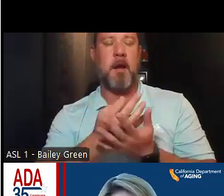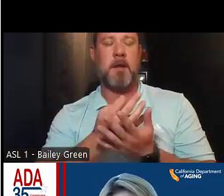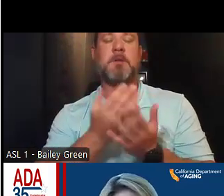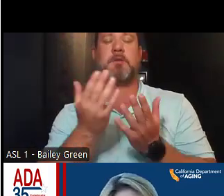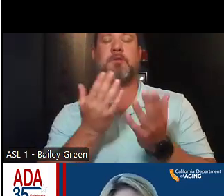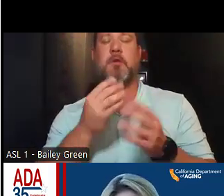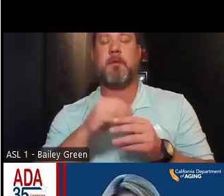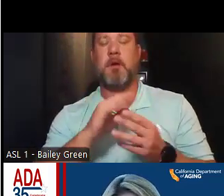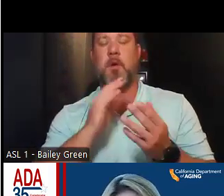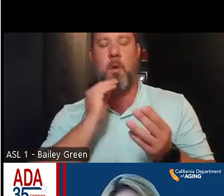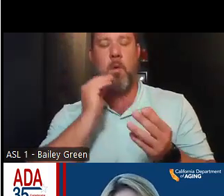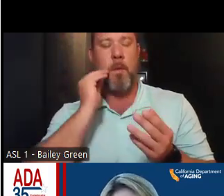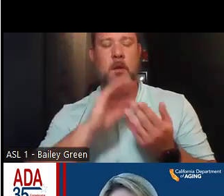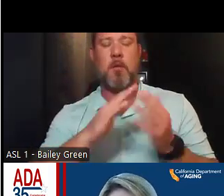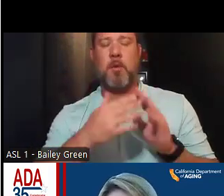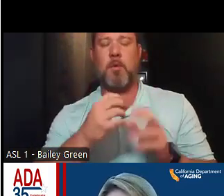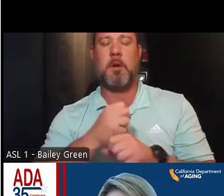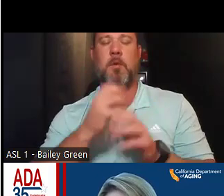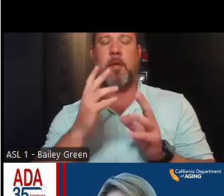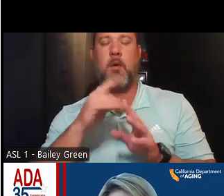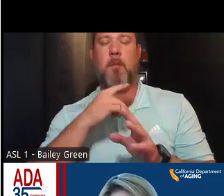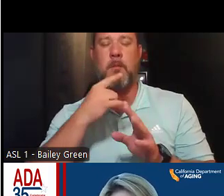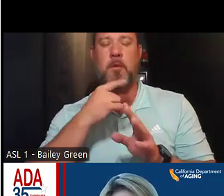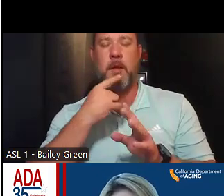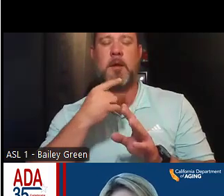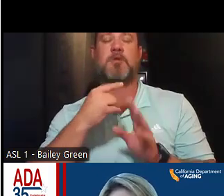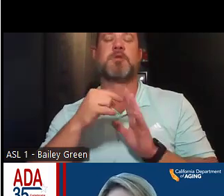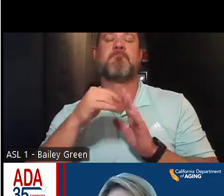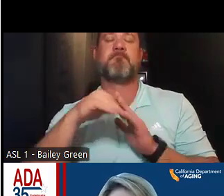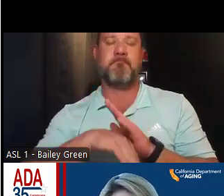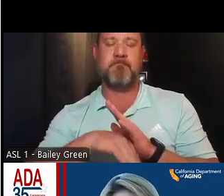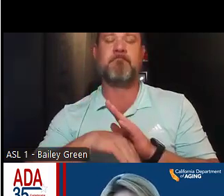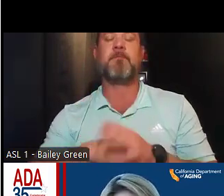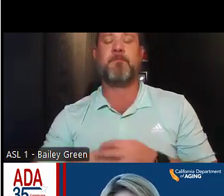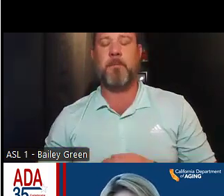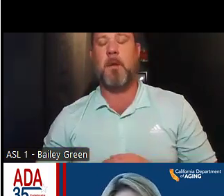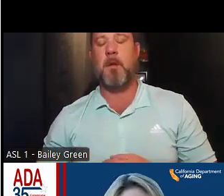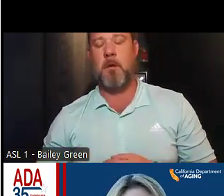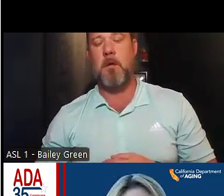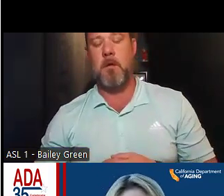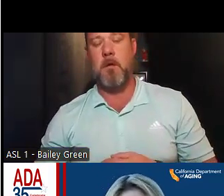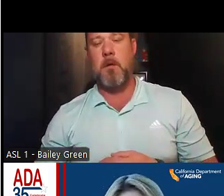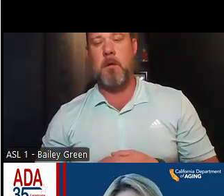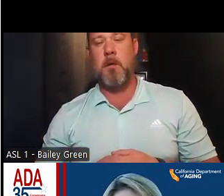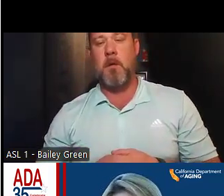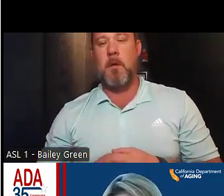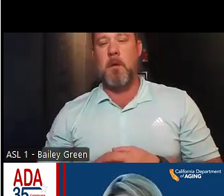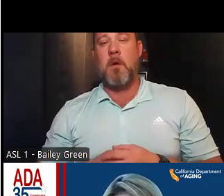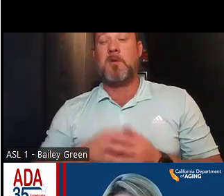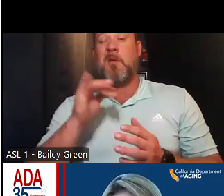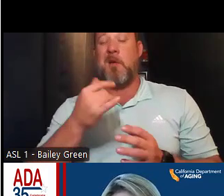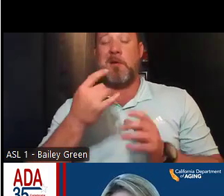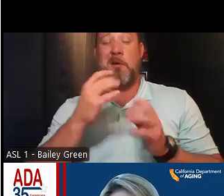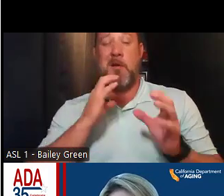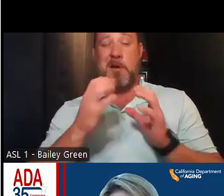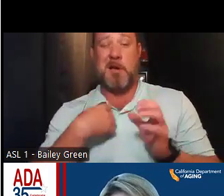home and the community without the population having to impoverish themselves? That was the conversation we just had earlier